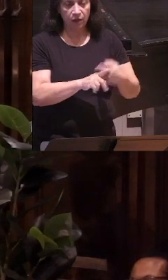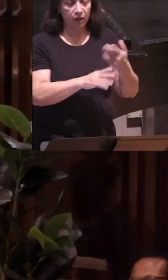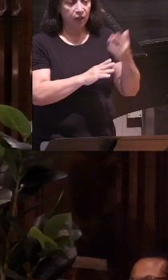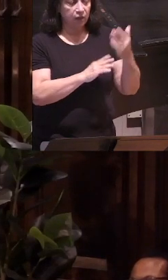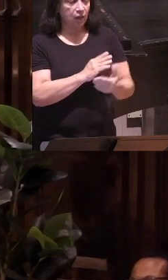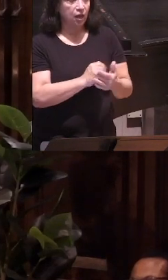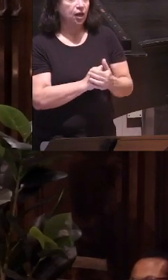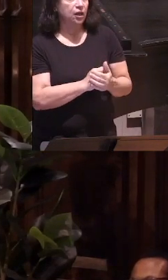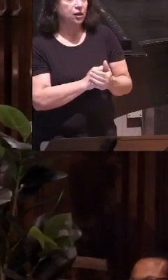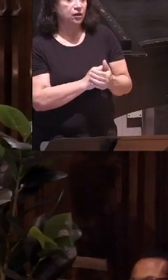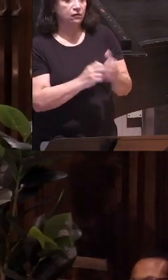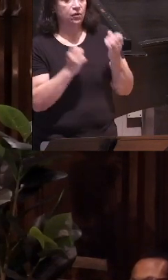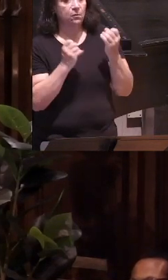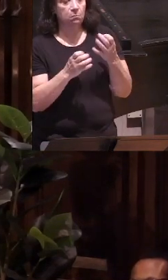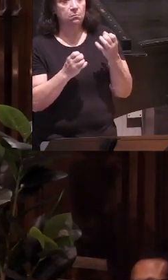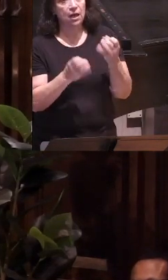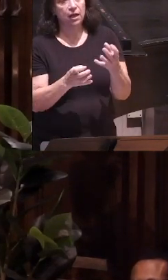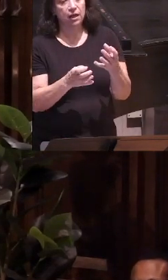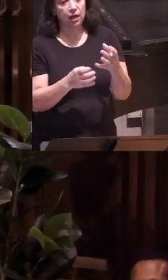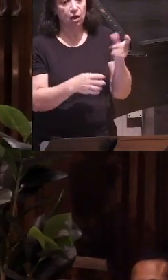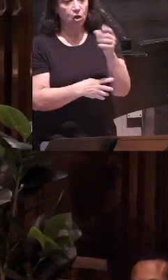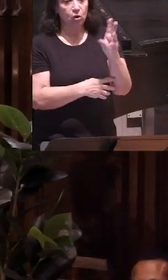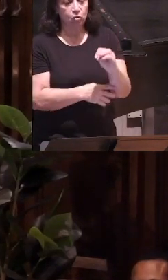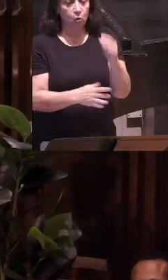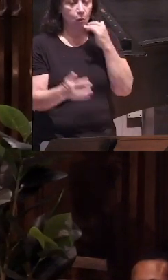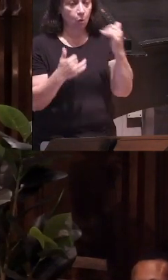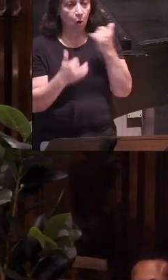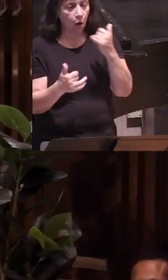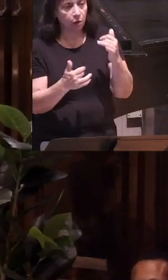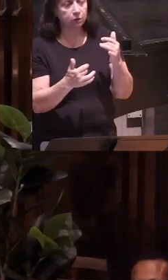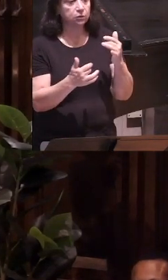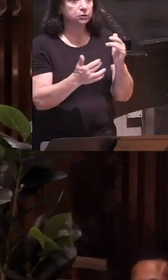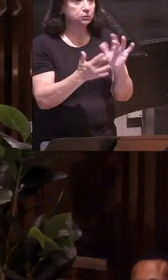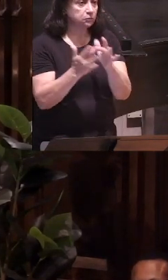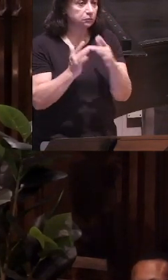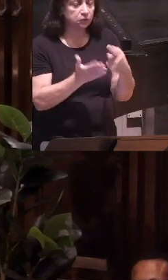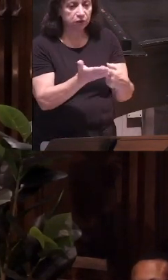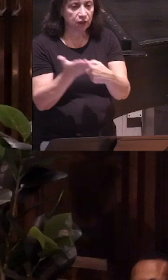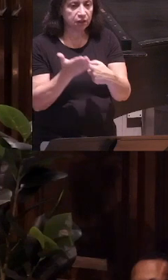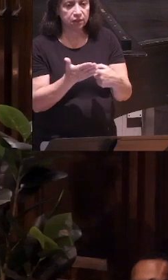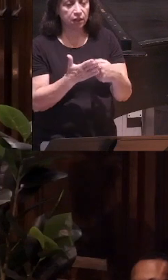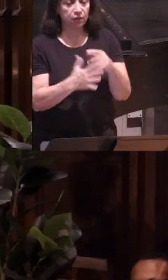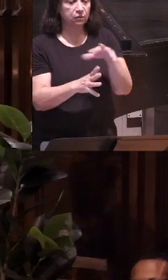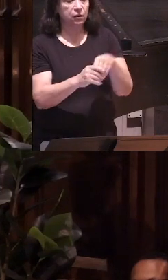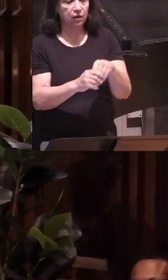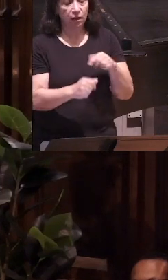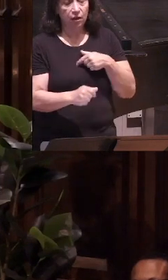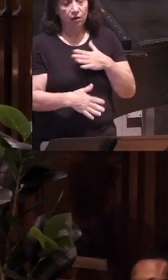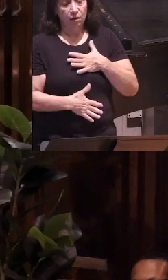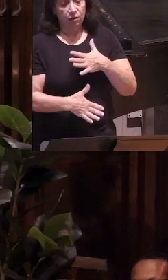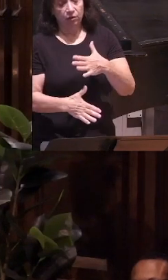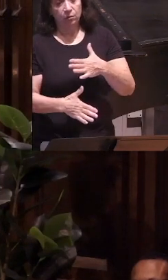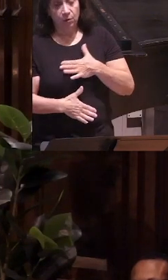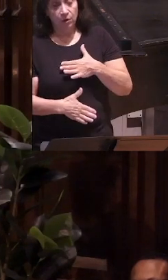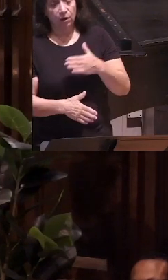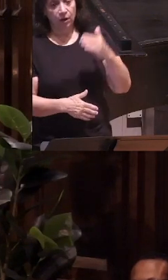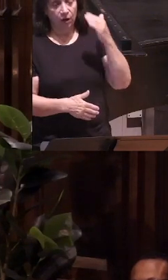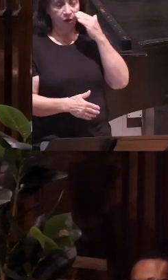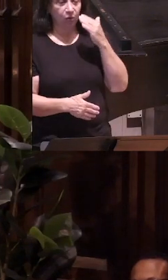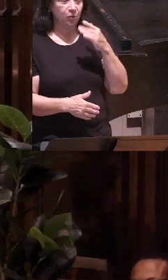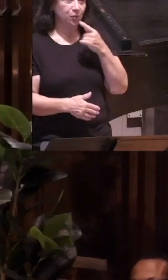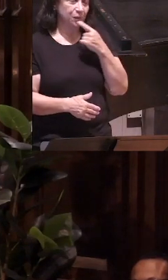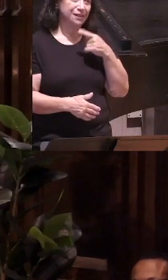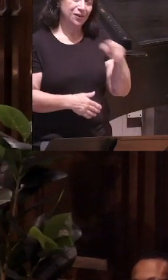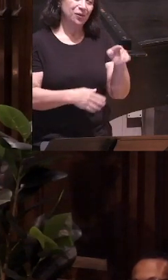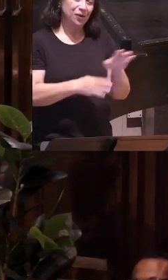end of the many Zoom calls talking about content, I took a deep breath because I knew they were going to say he's way too busy, but